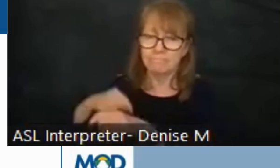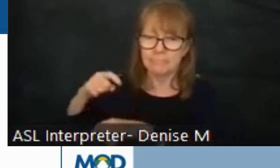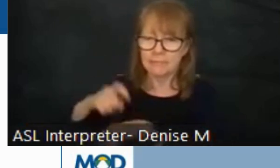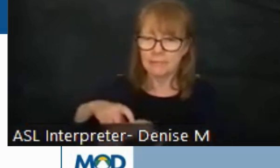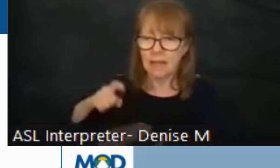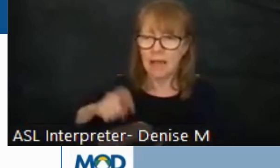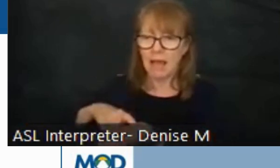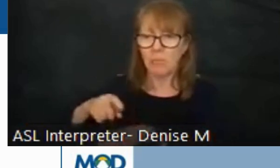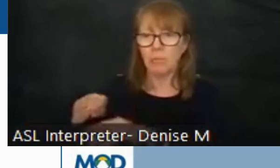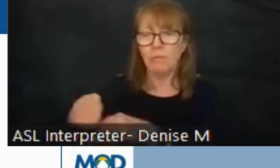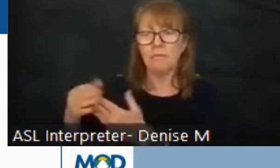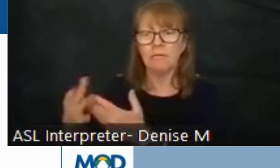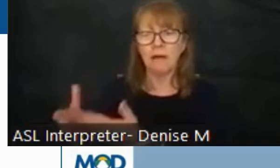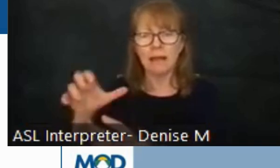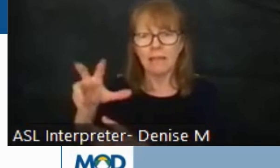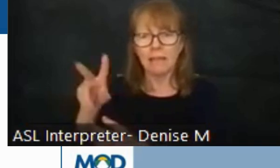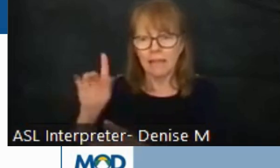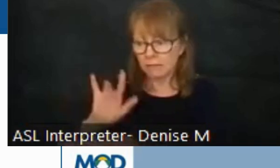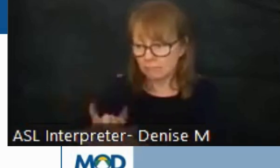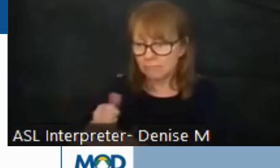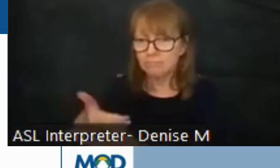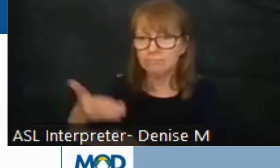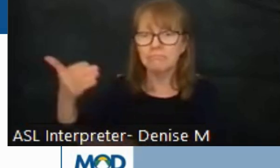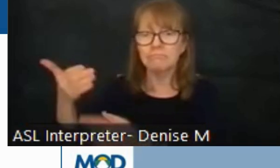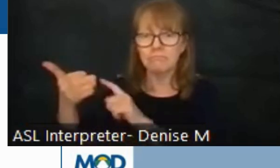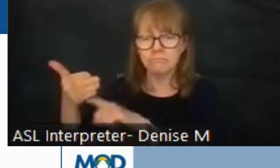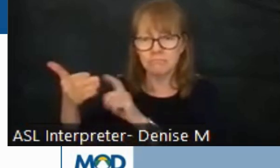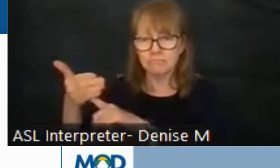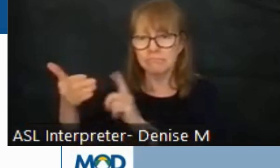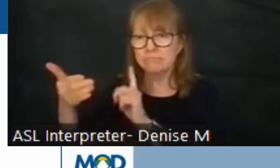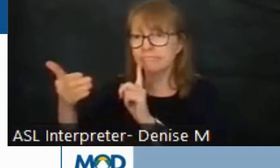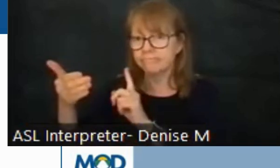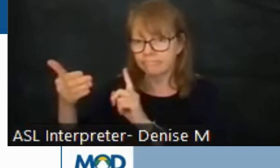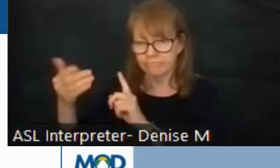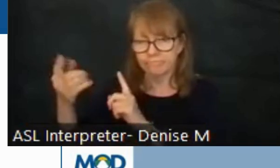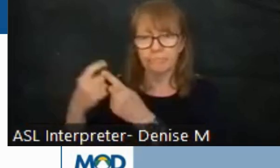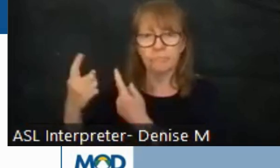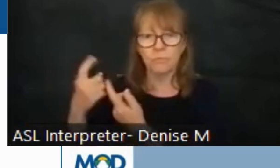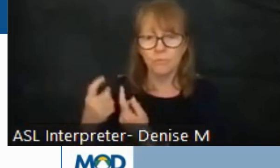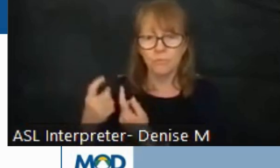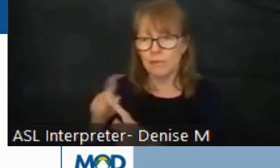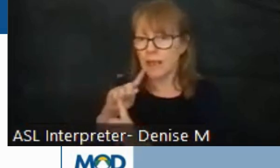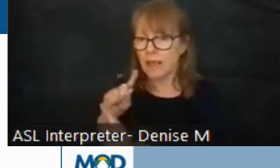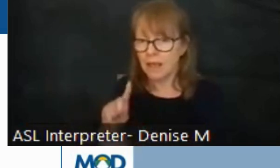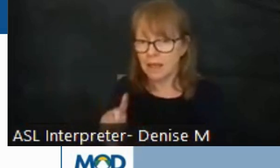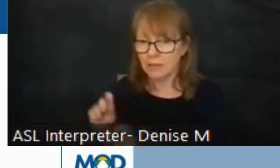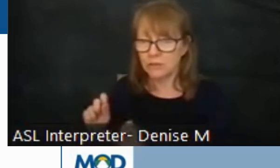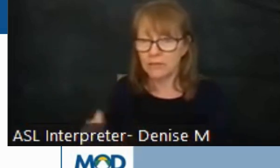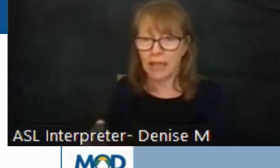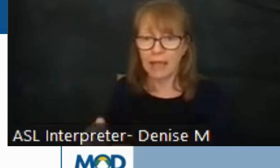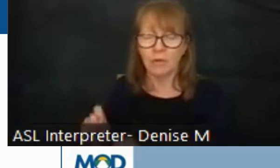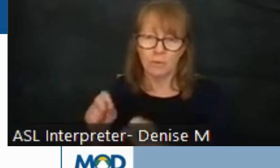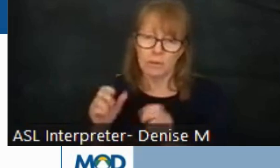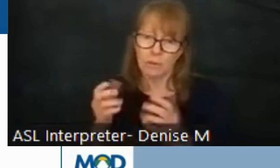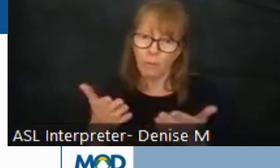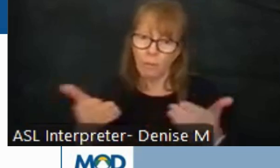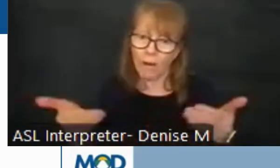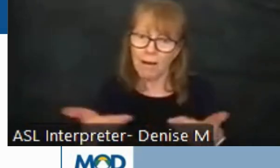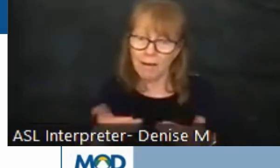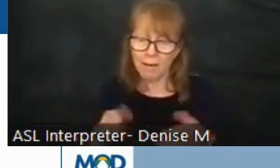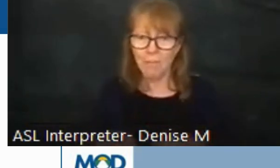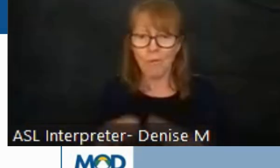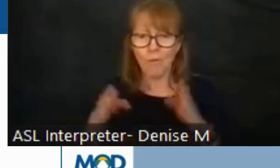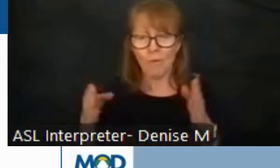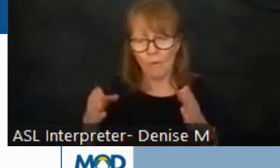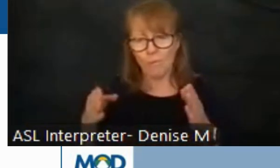think will answer a lot of your questions. But we welcome you to contact us with your questions on this subject. And we're going to have a slide at the